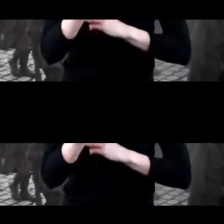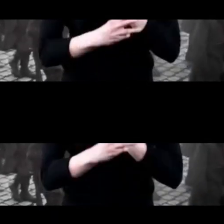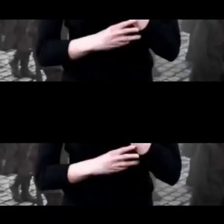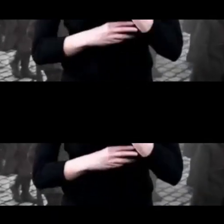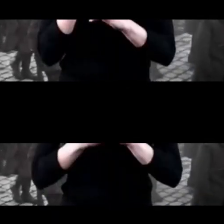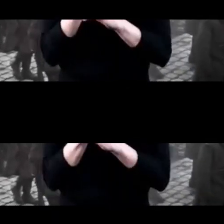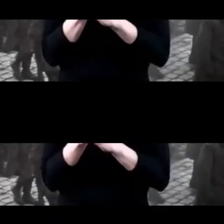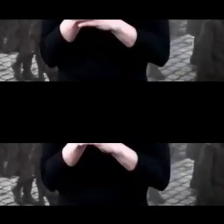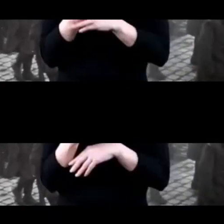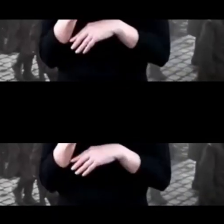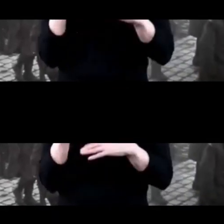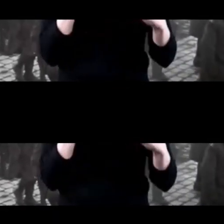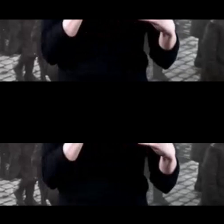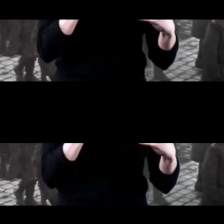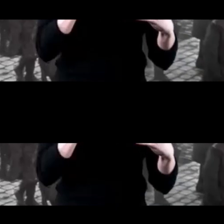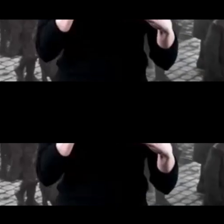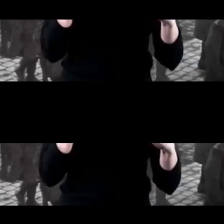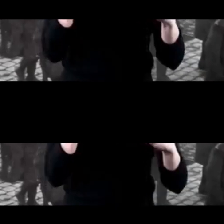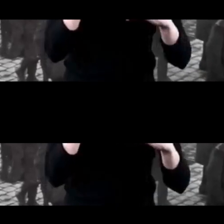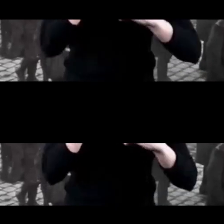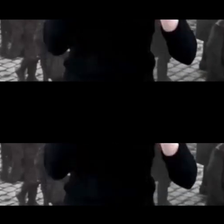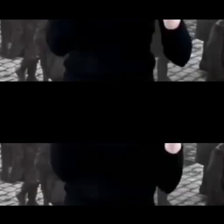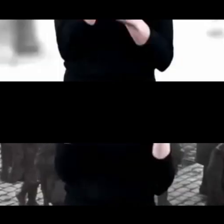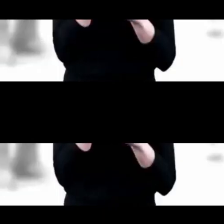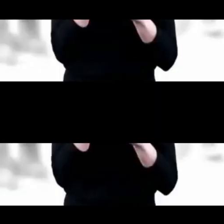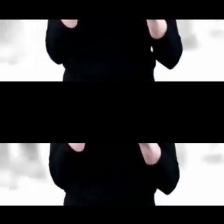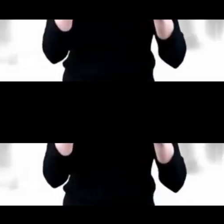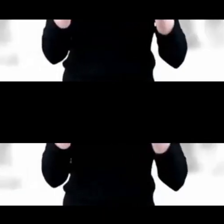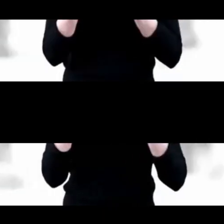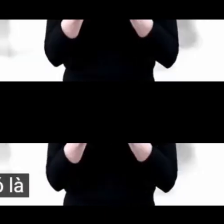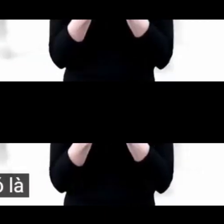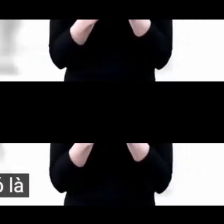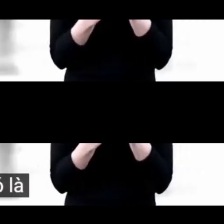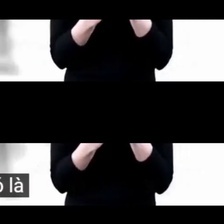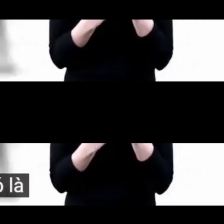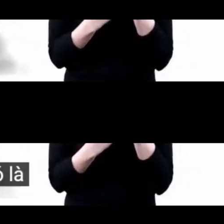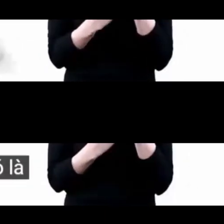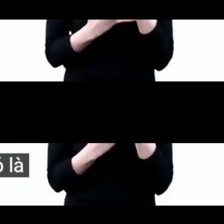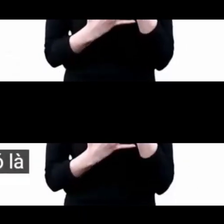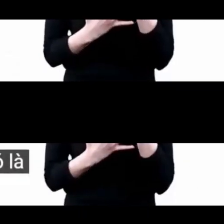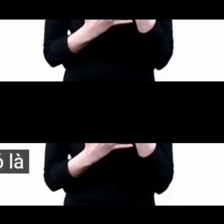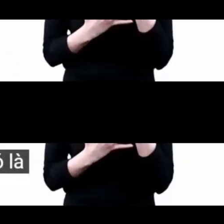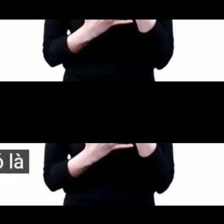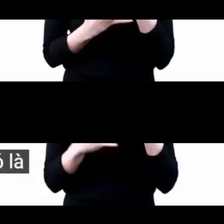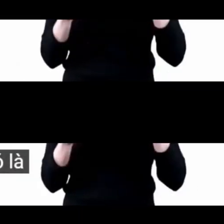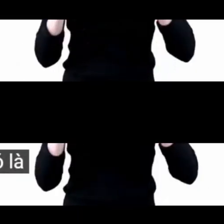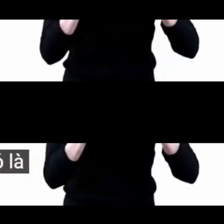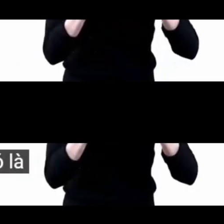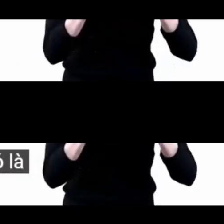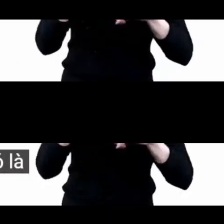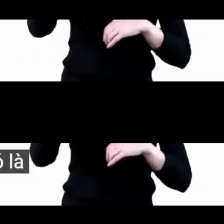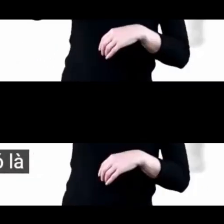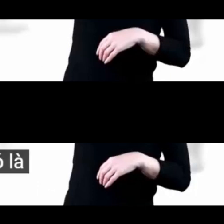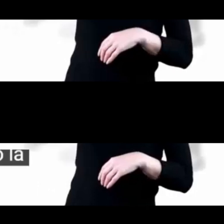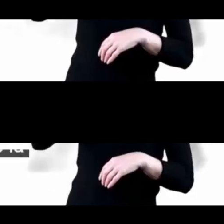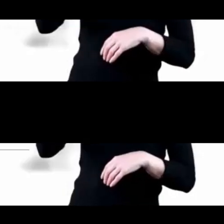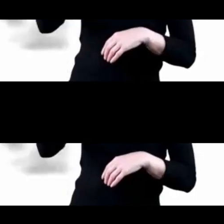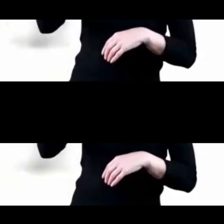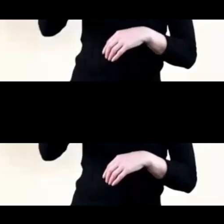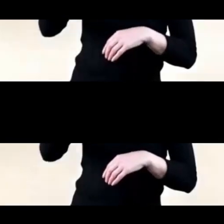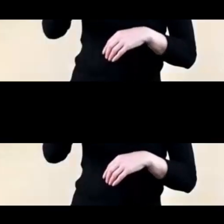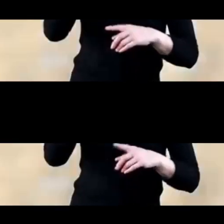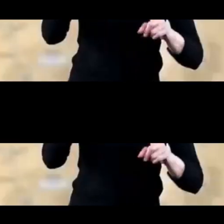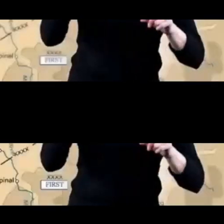The world was at war, and a nasty, bloody, terrible war it was. With the invasion of Germany into Belgium